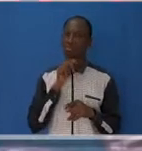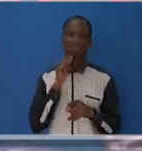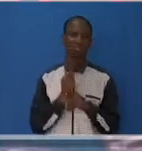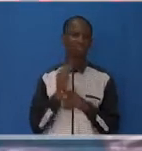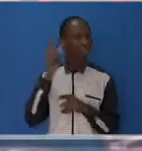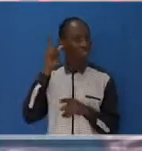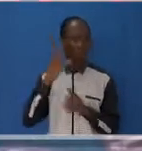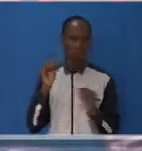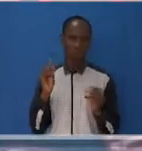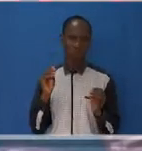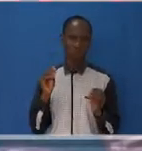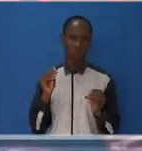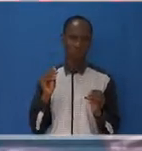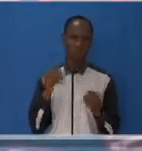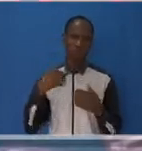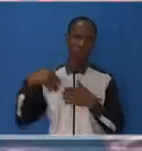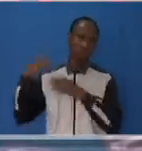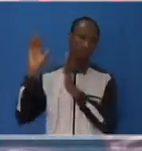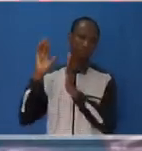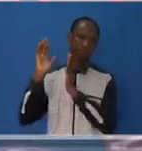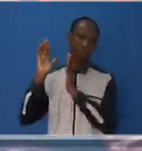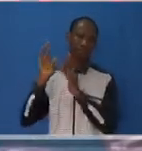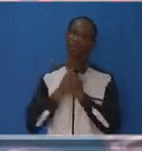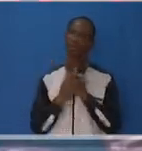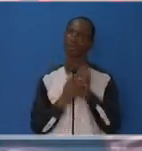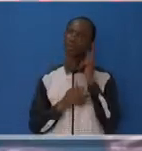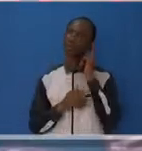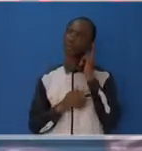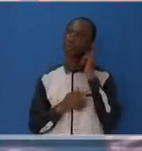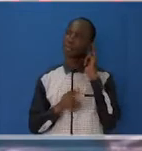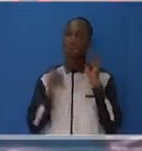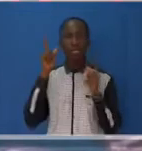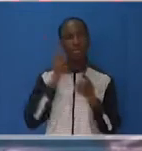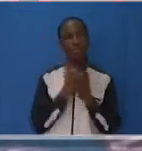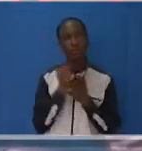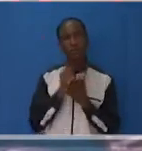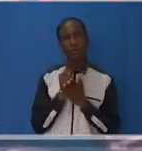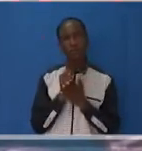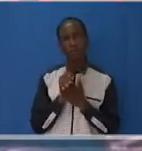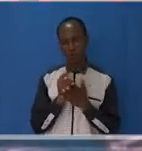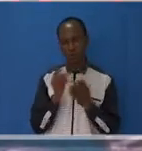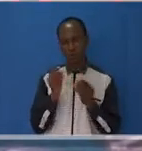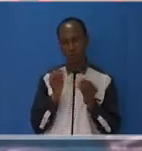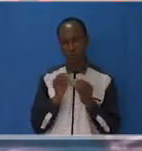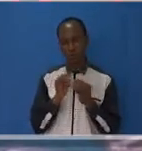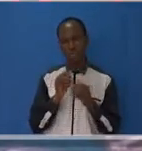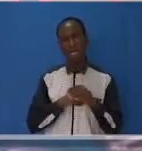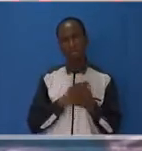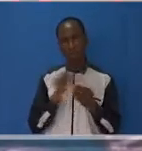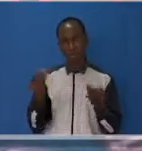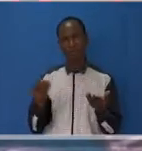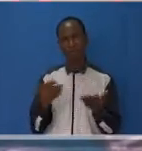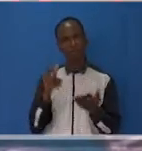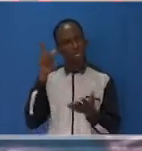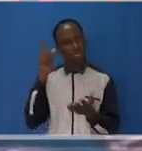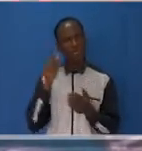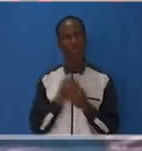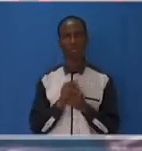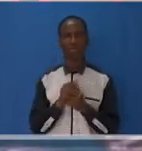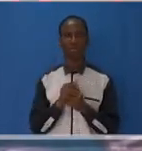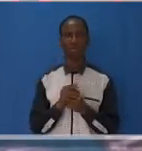and then you allow them to pass by. Utie no kra na, wut de wo mret na sna wutie. Entie ni keke na